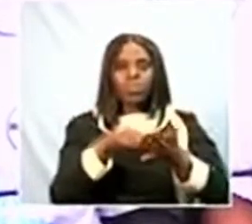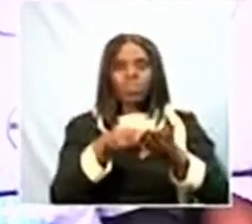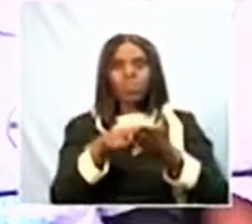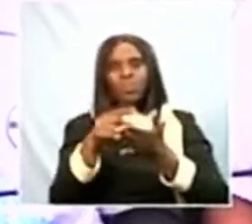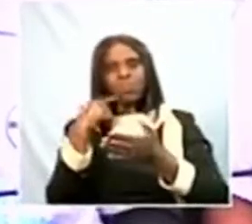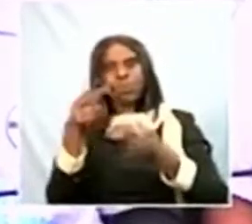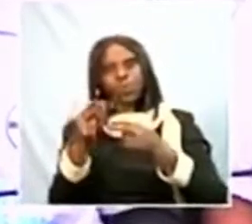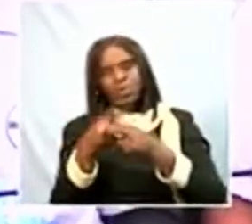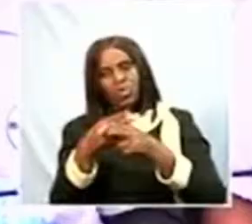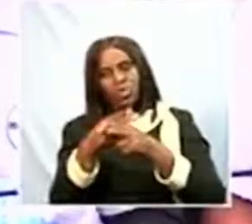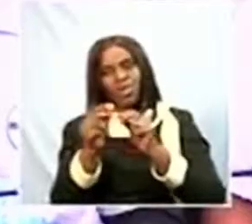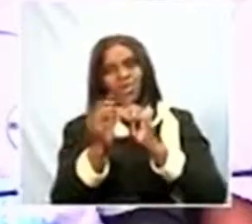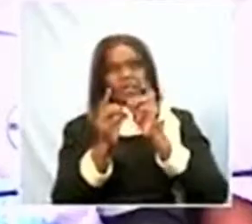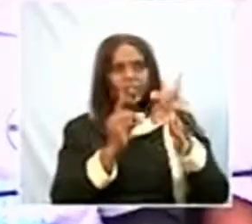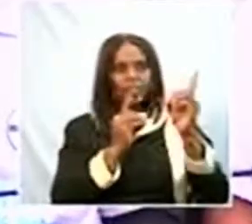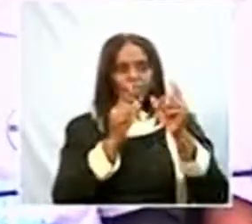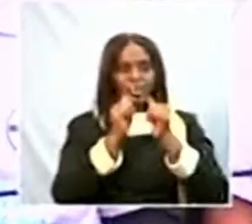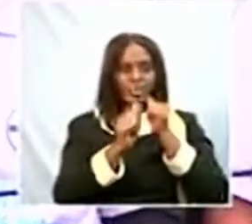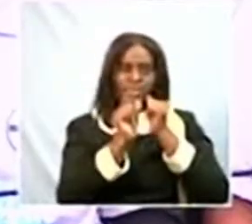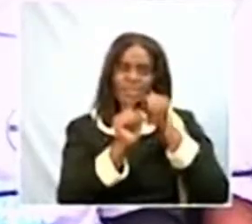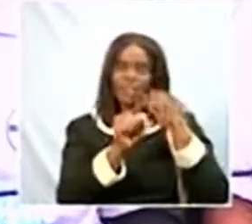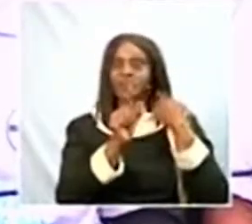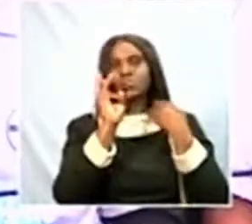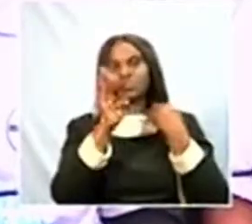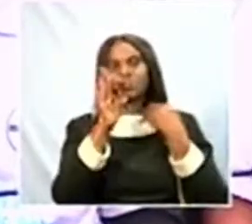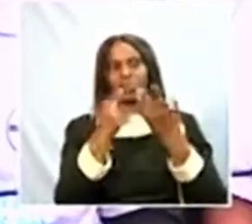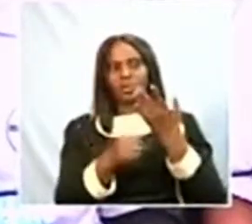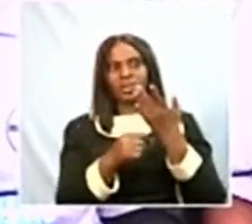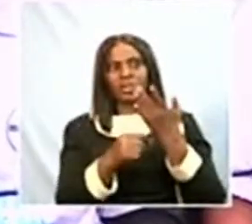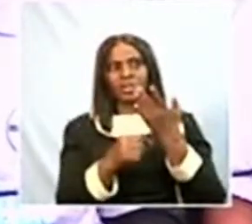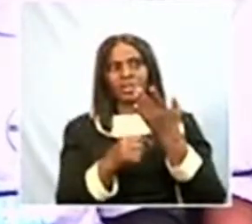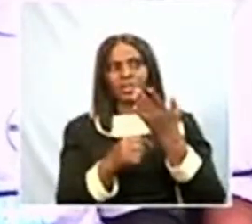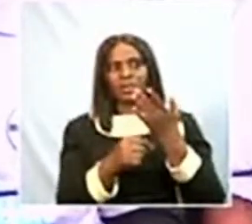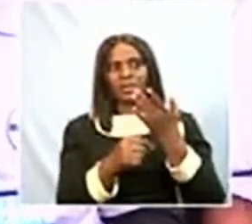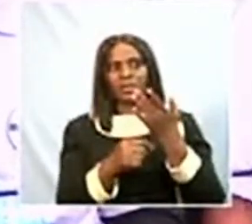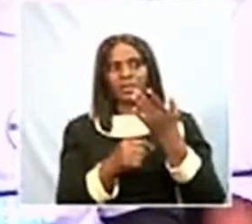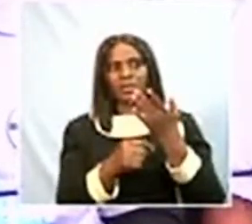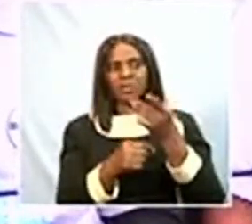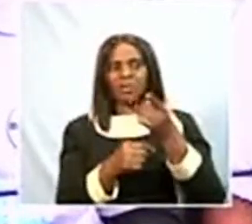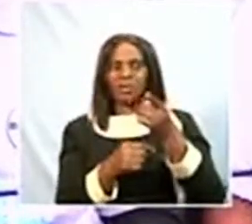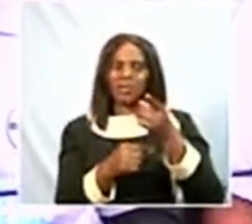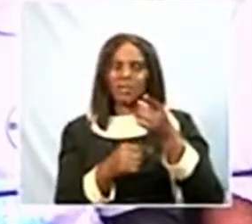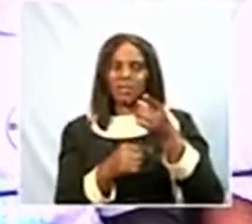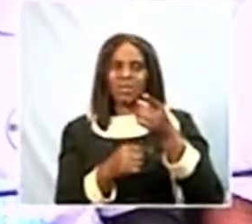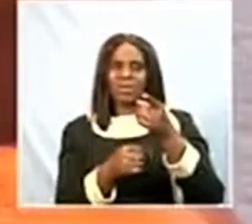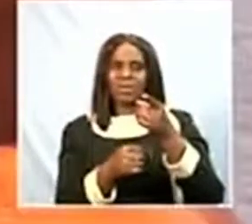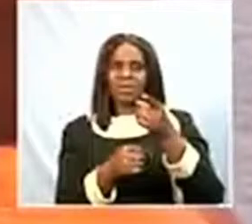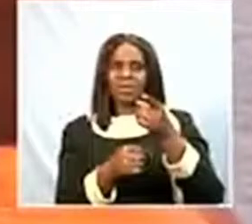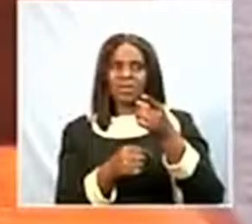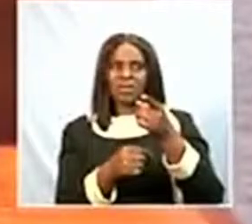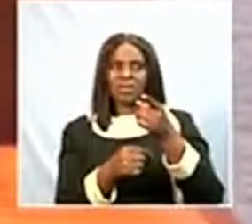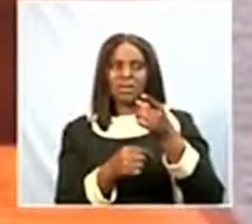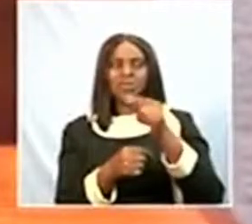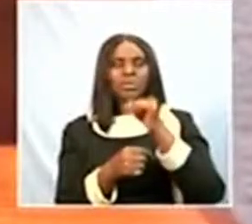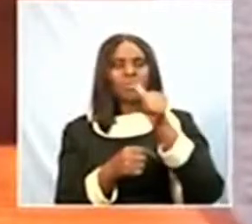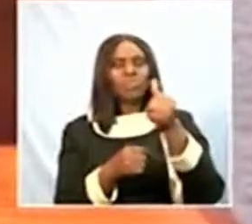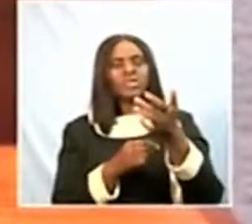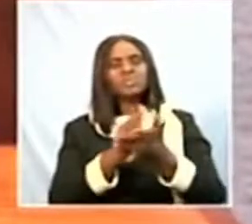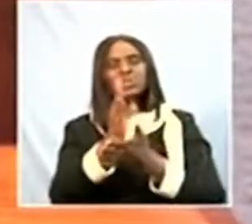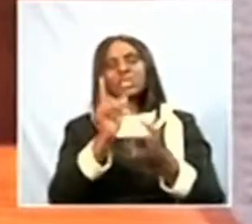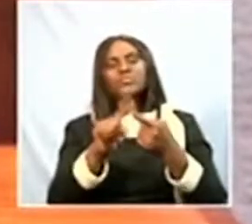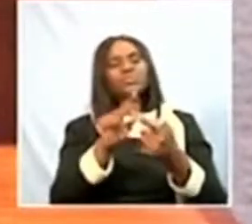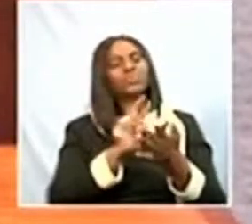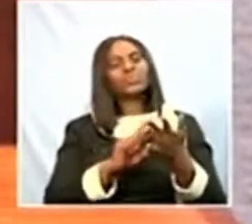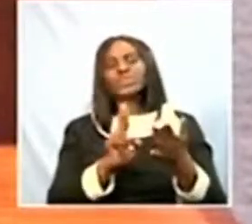short distances, because this will Honorable Member, not. You are not in order to read.